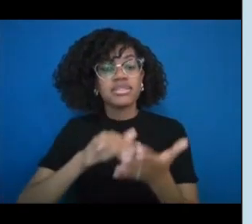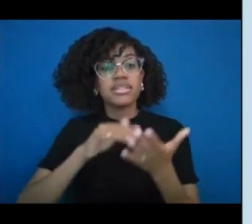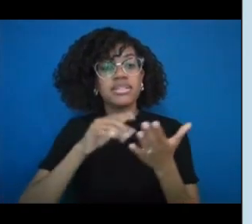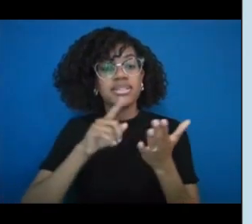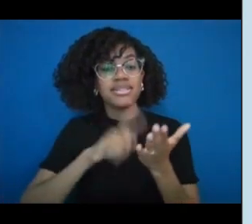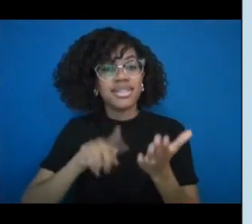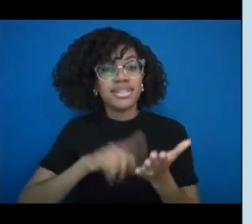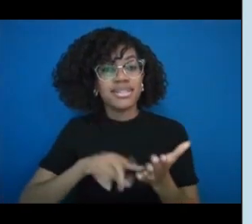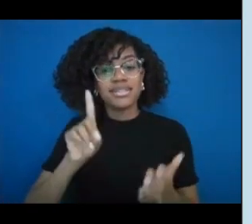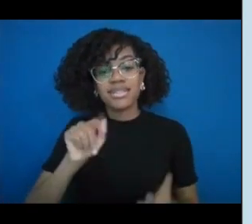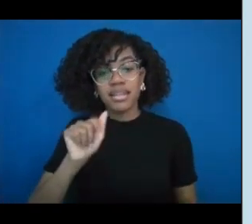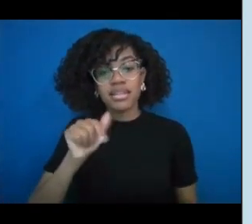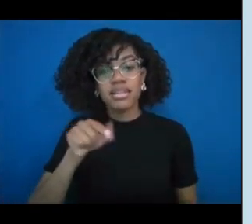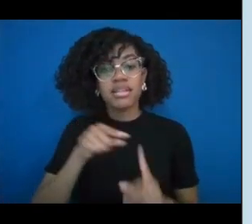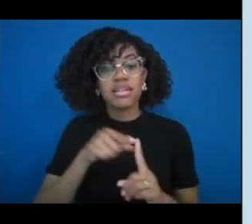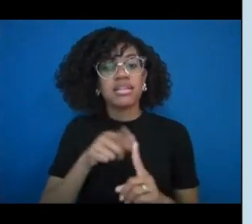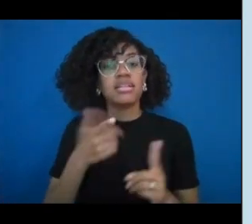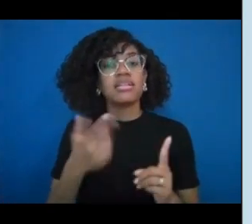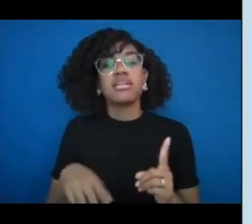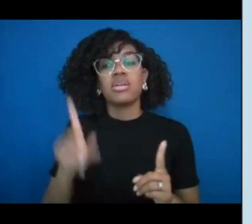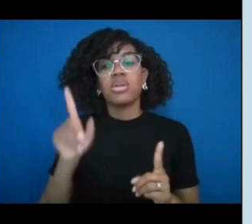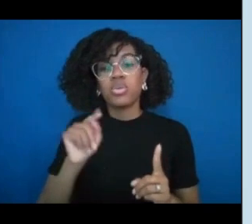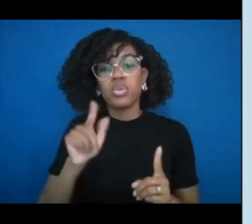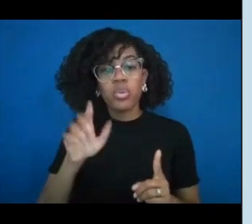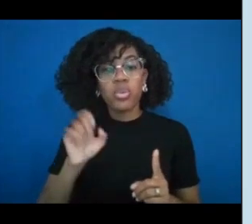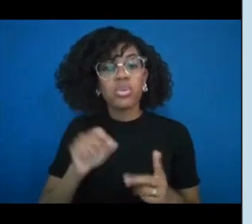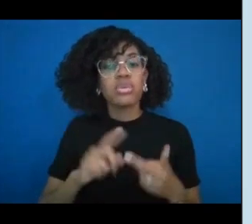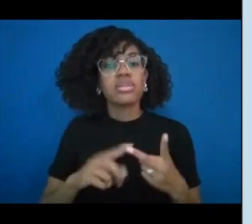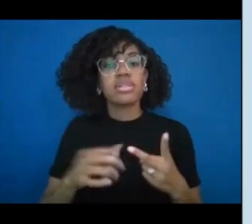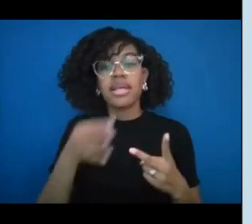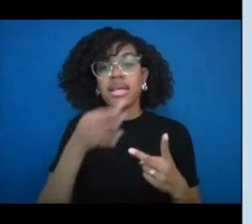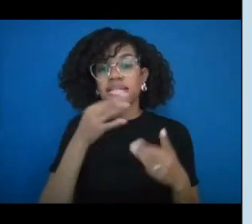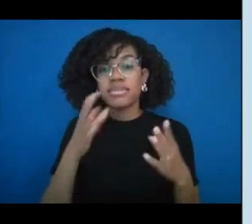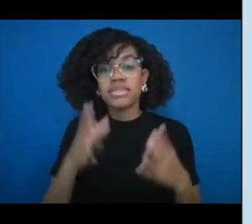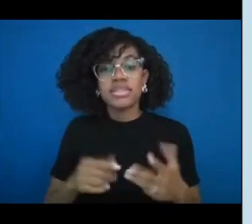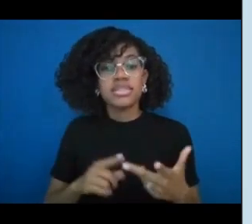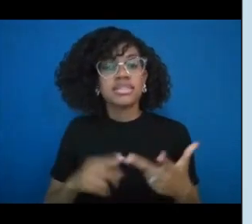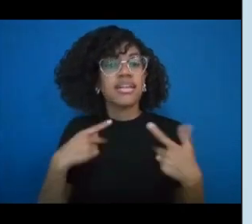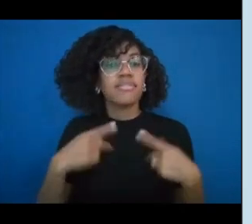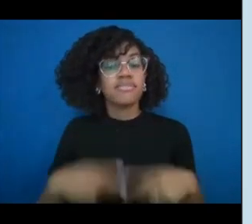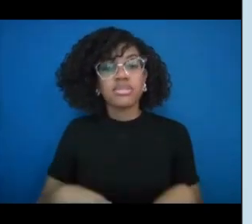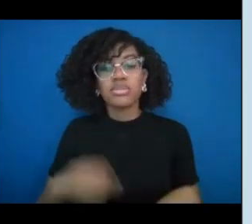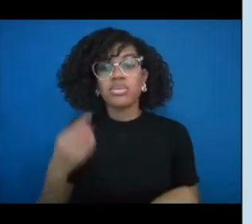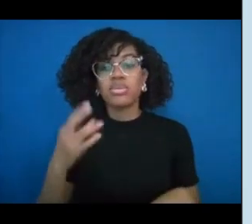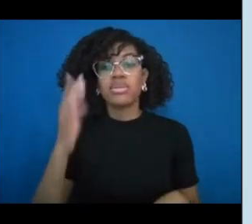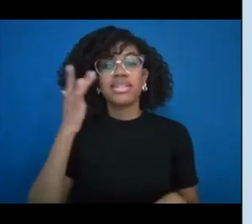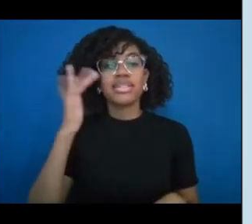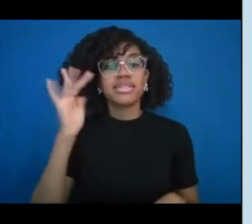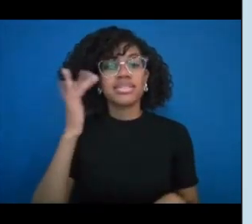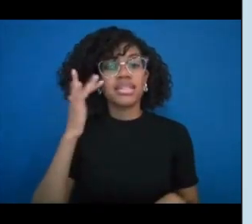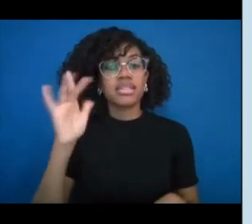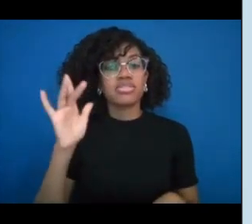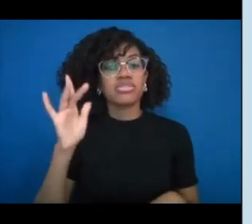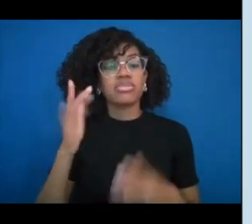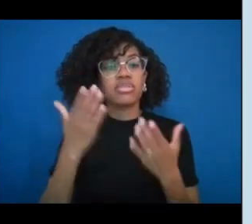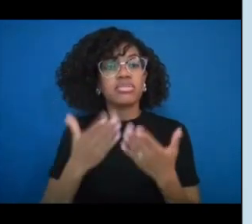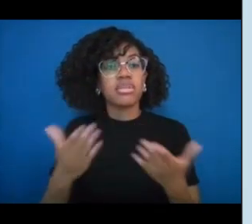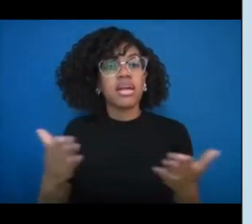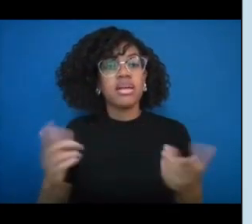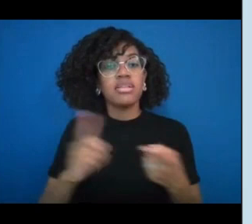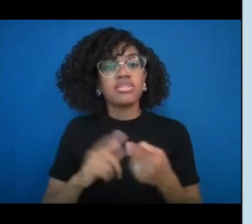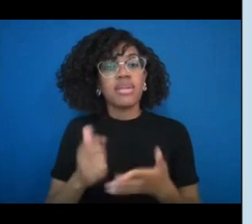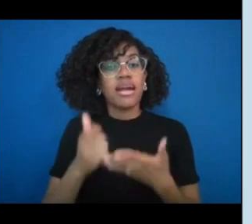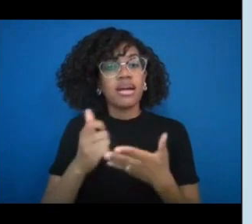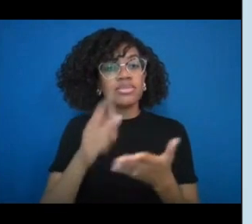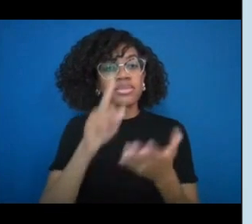data visualizations, expertise, and or other physical and intellectual assets to help you document climate